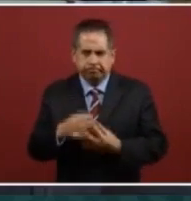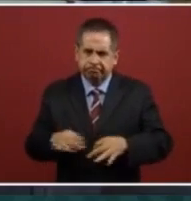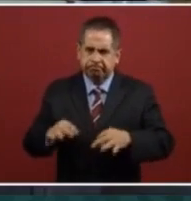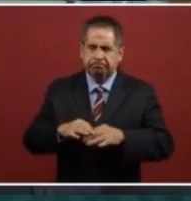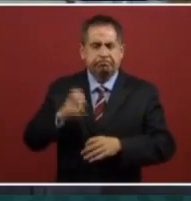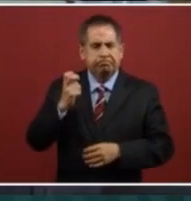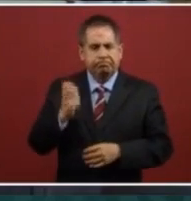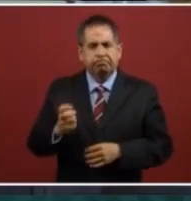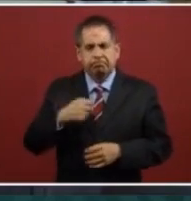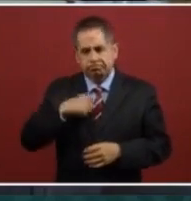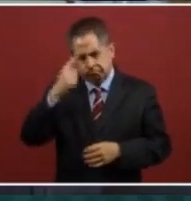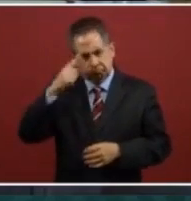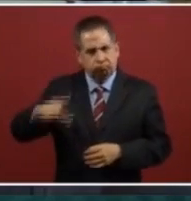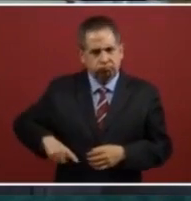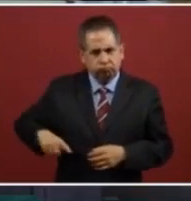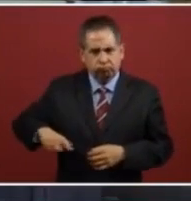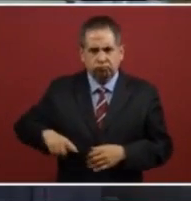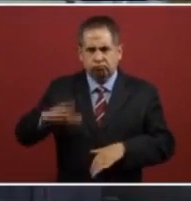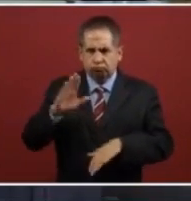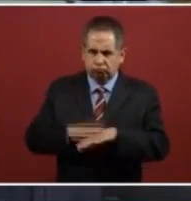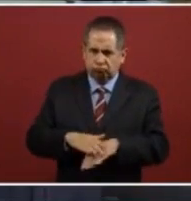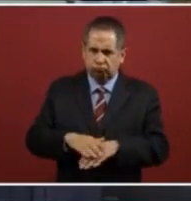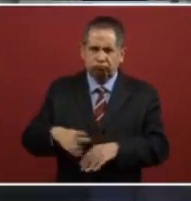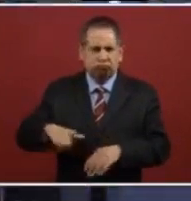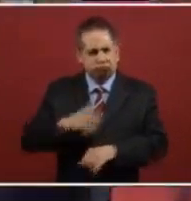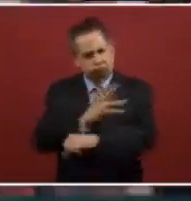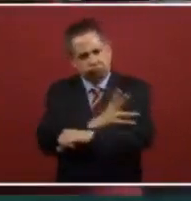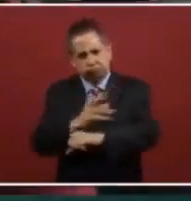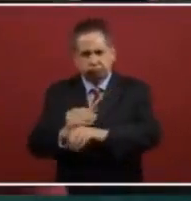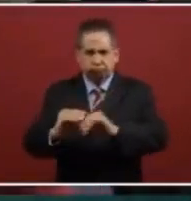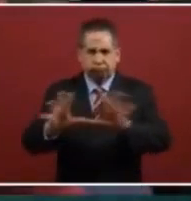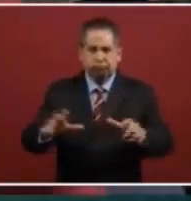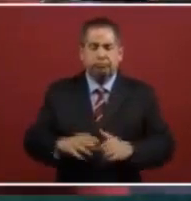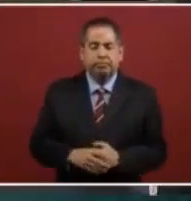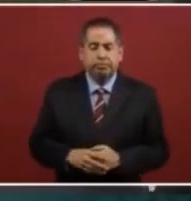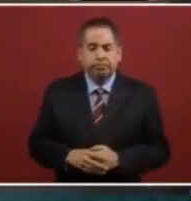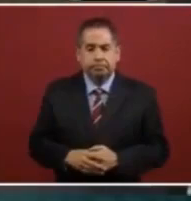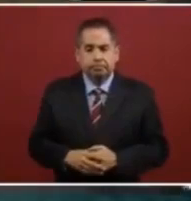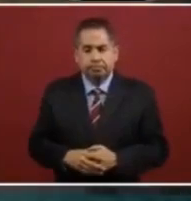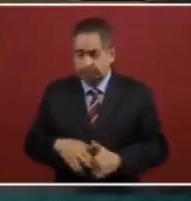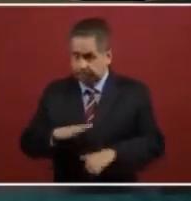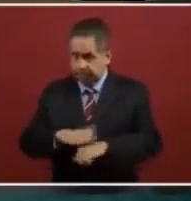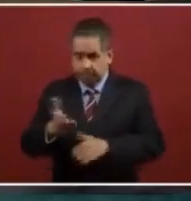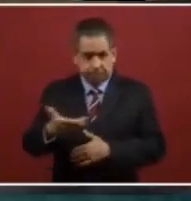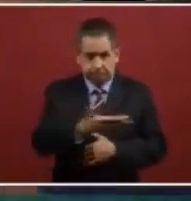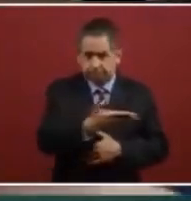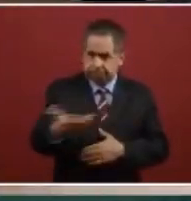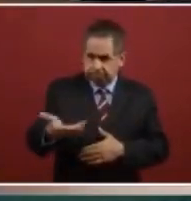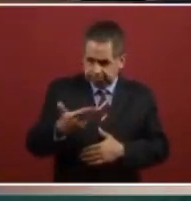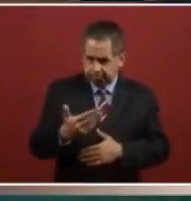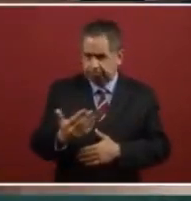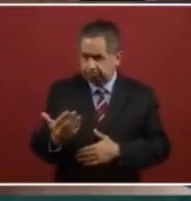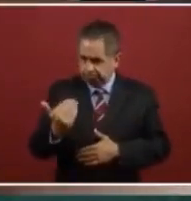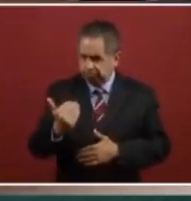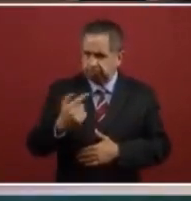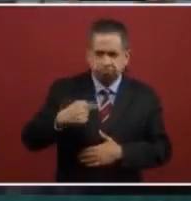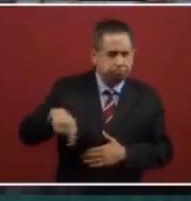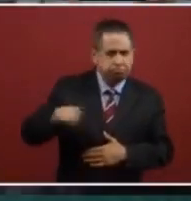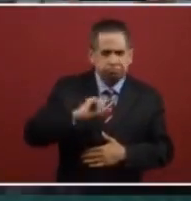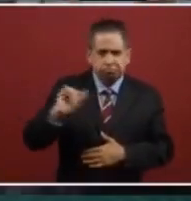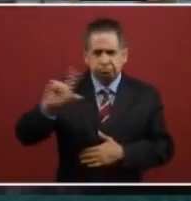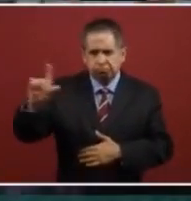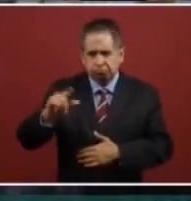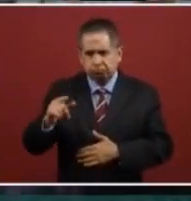tener transparent. un gobierno absolutamente So at the end of May, they have to turn their Invito paperwork a todos los in. funcionarios públicos a todos All los niveles public que hagan